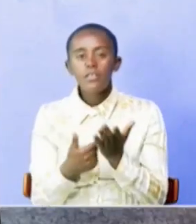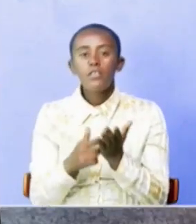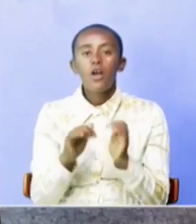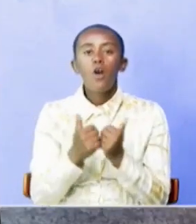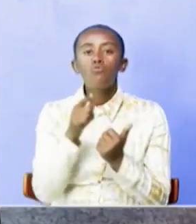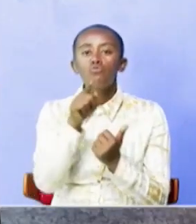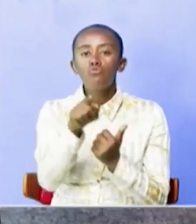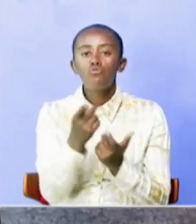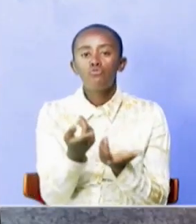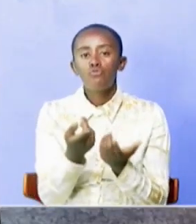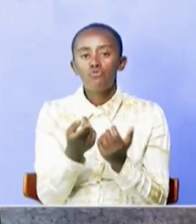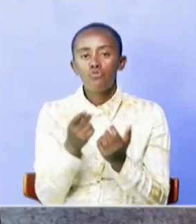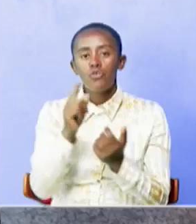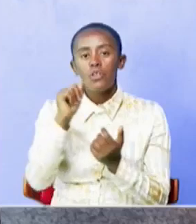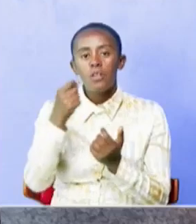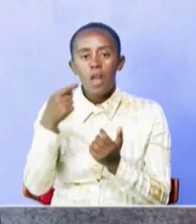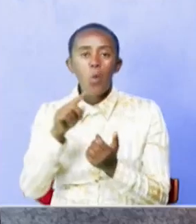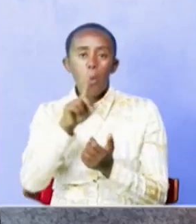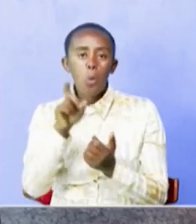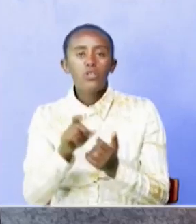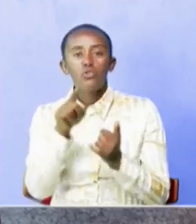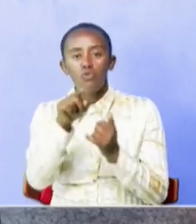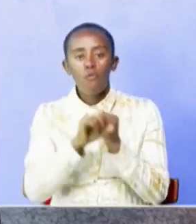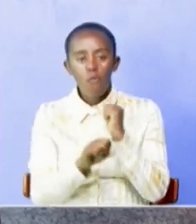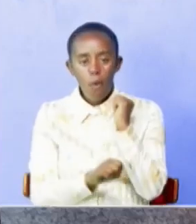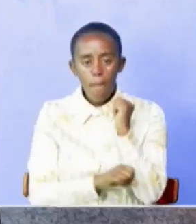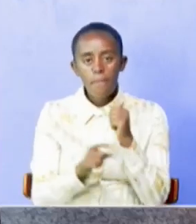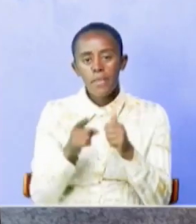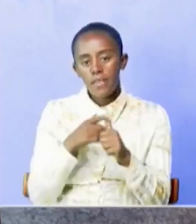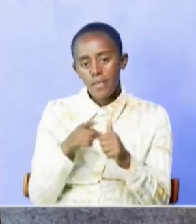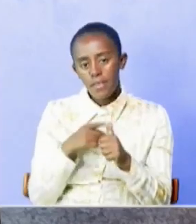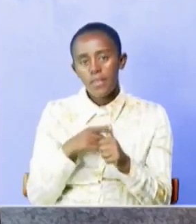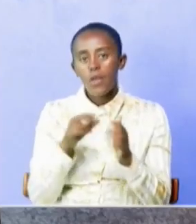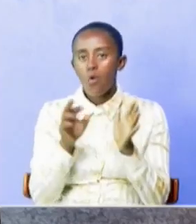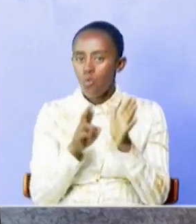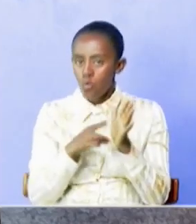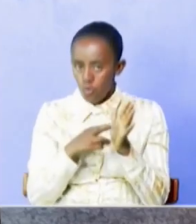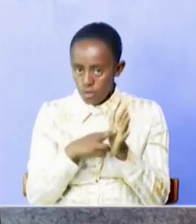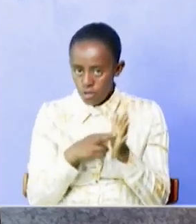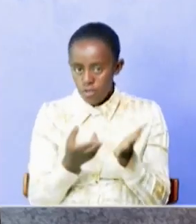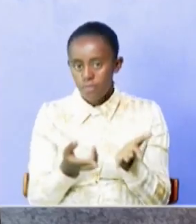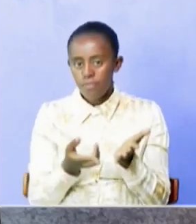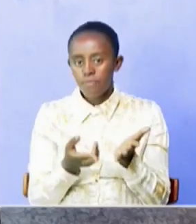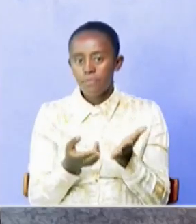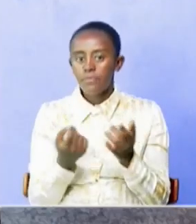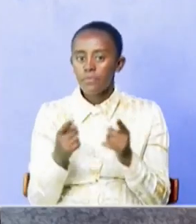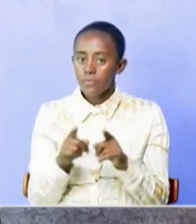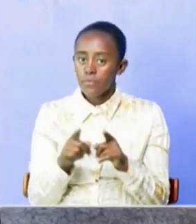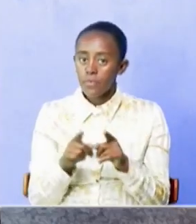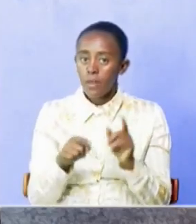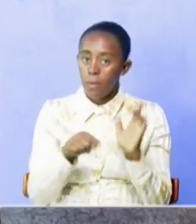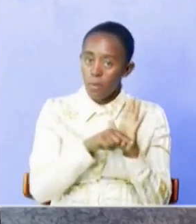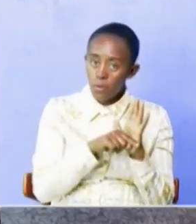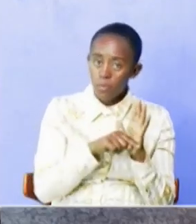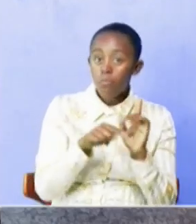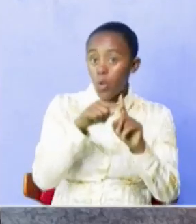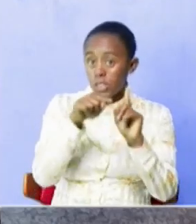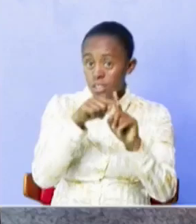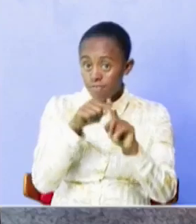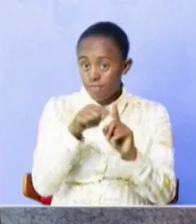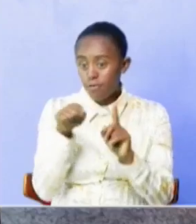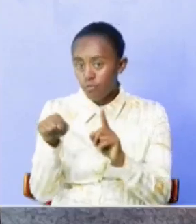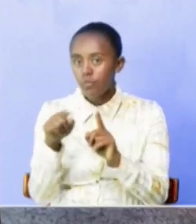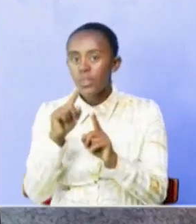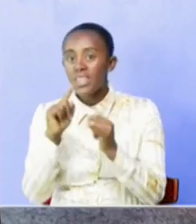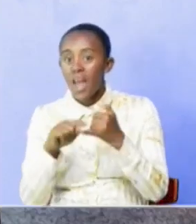you form tag questions. This is the first rule. When it is positive, the statement is positive,